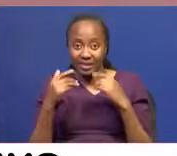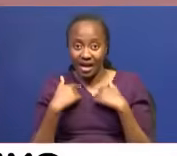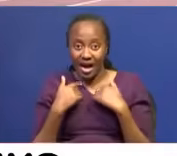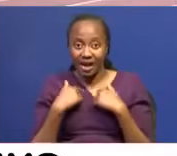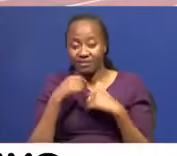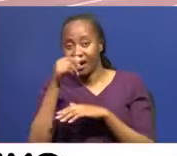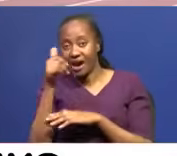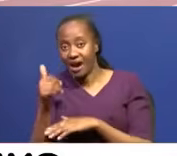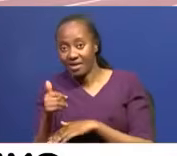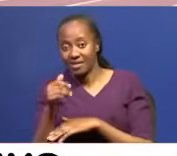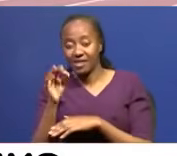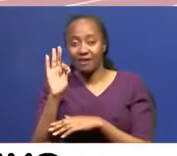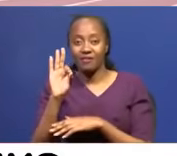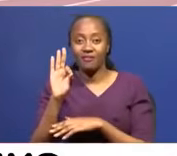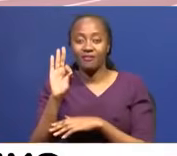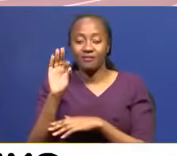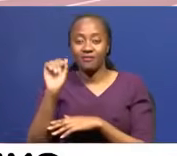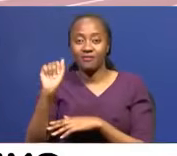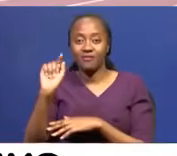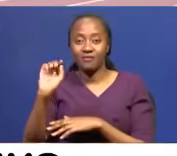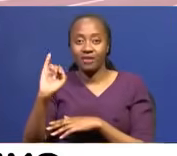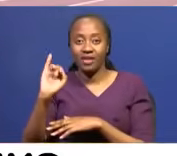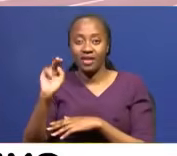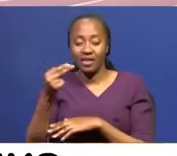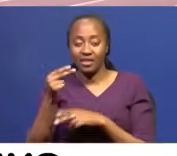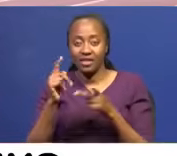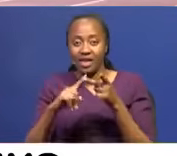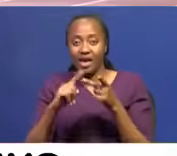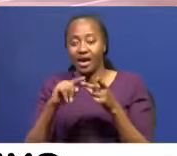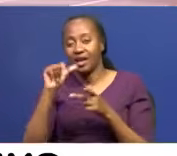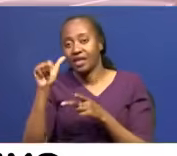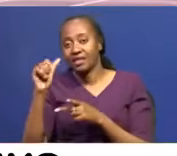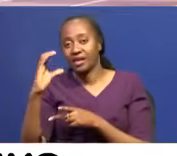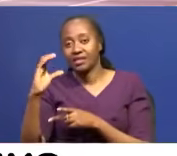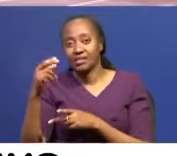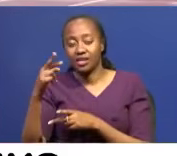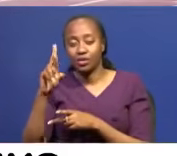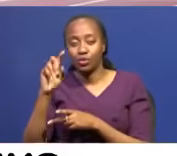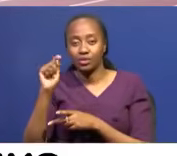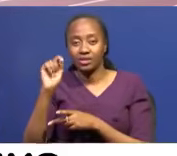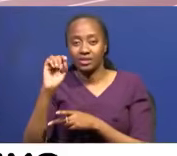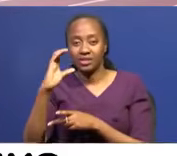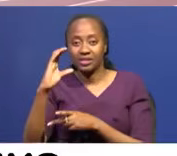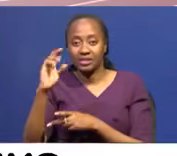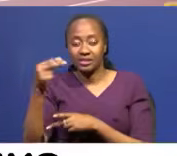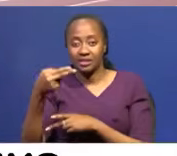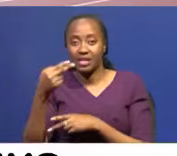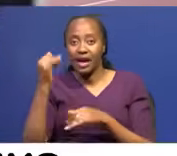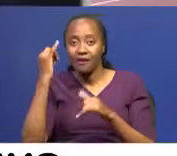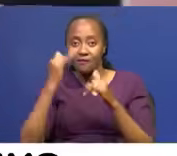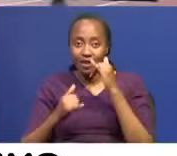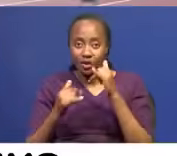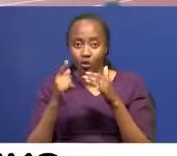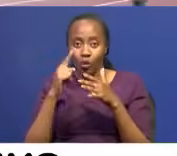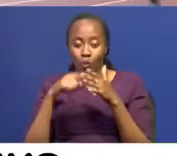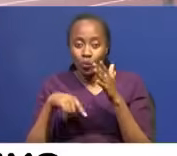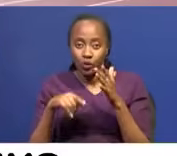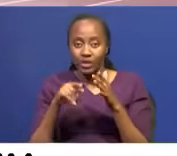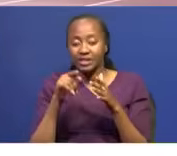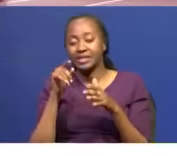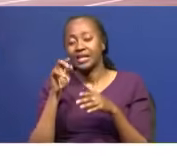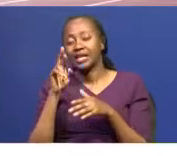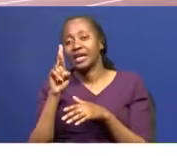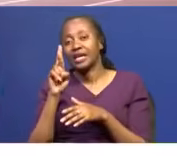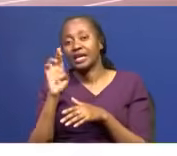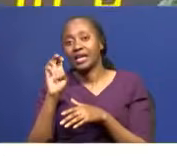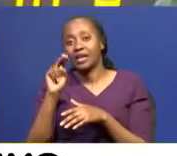Faith Cherotich and Doris Lemngole as they take part in the 3,000 meter steeplechase final, where Timothy Cheruiyot and Reynold